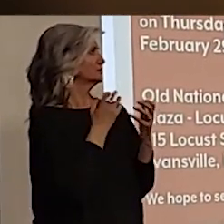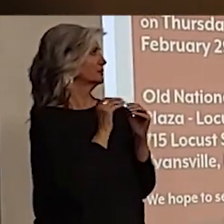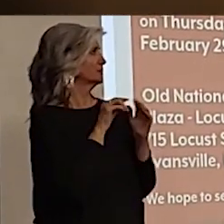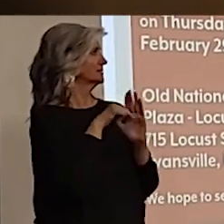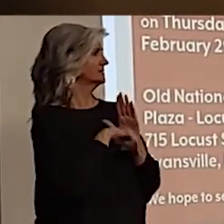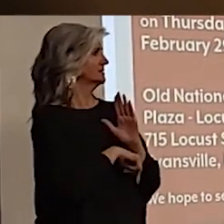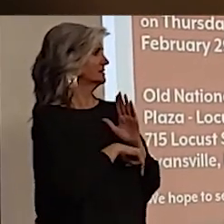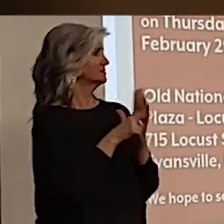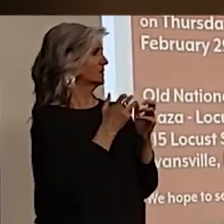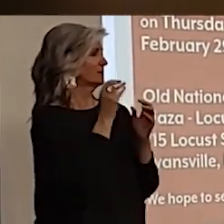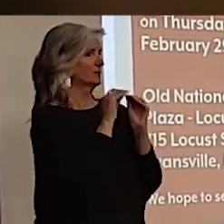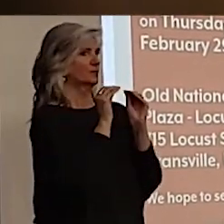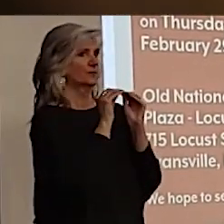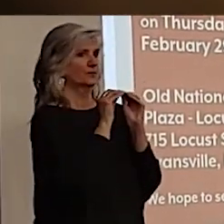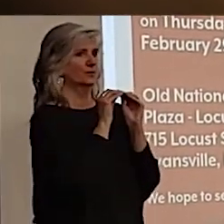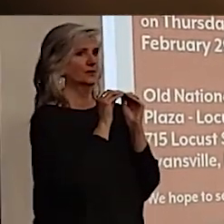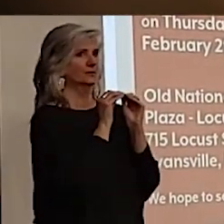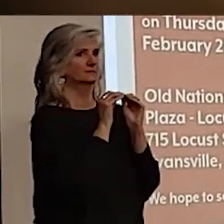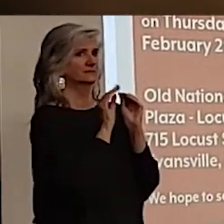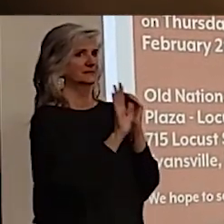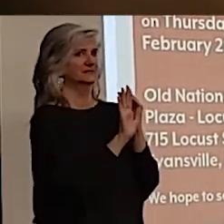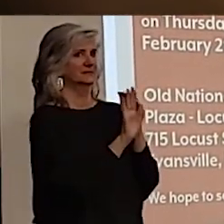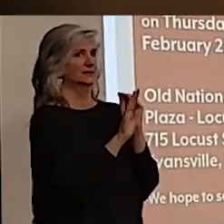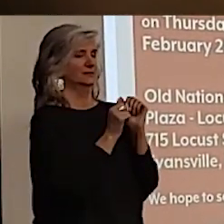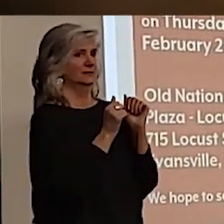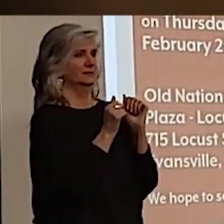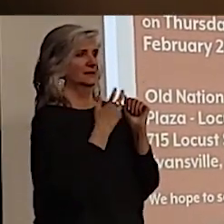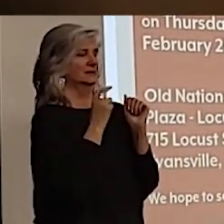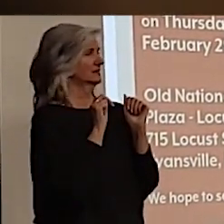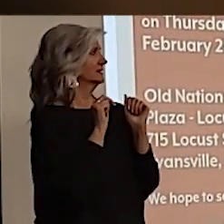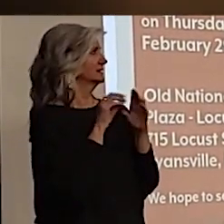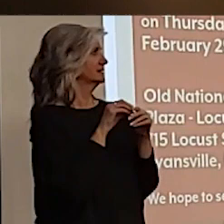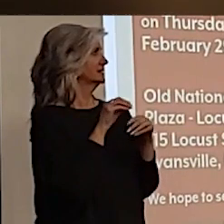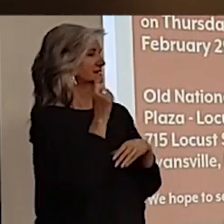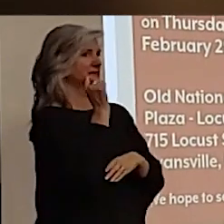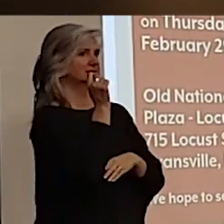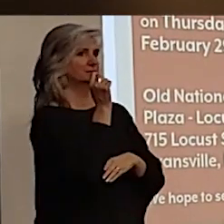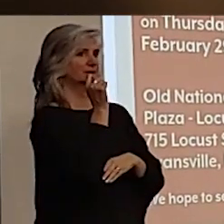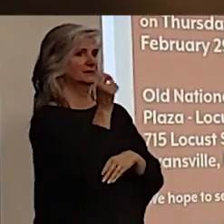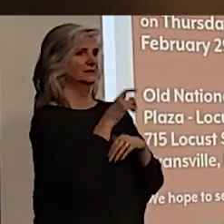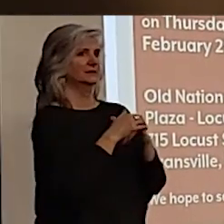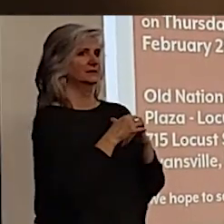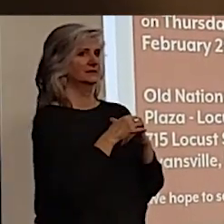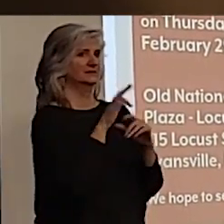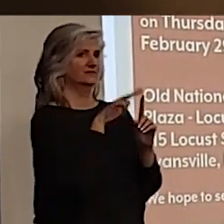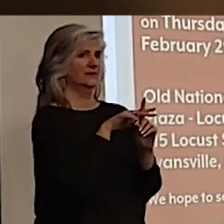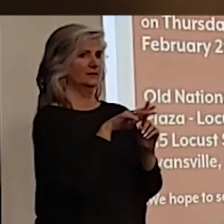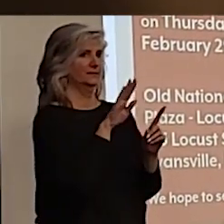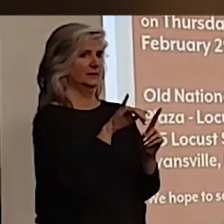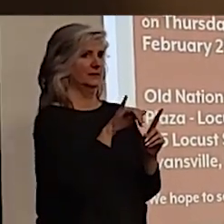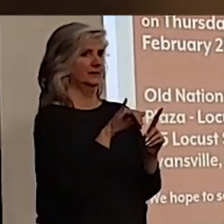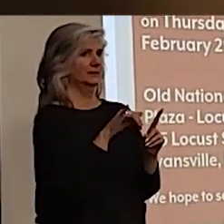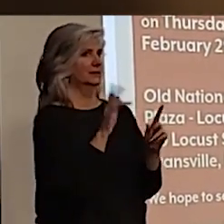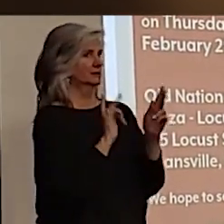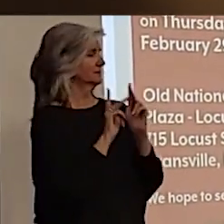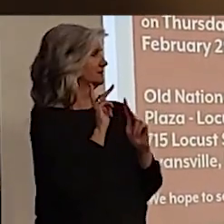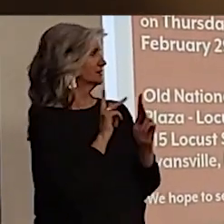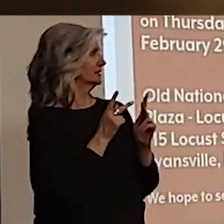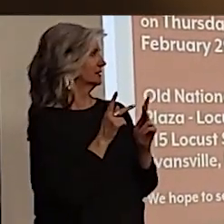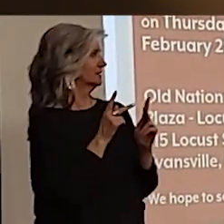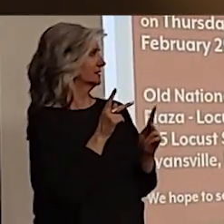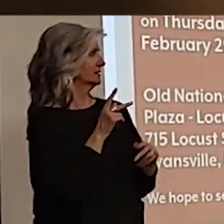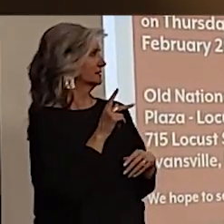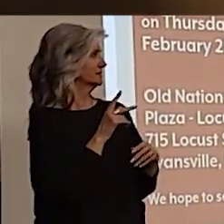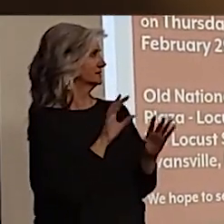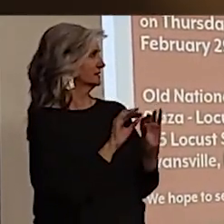details, who want to do more sleuthing, it is there. And then in the testimony that is filed by interveners, like the Office of Utility